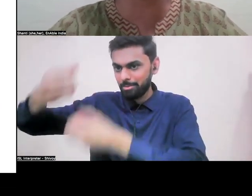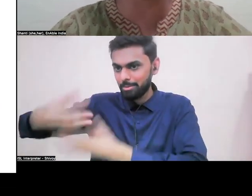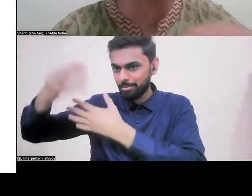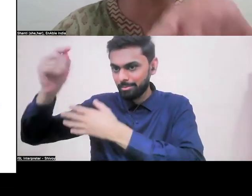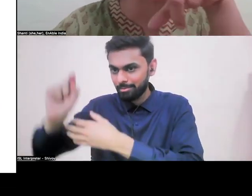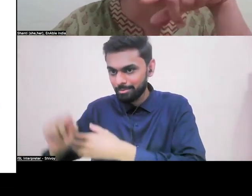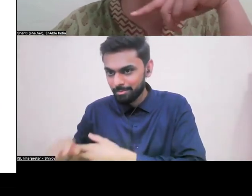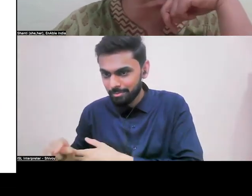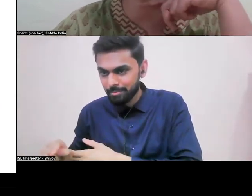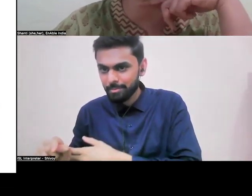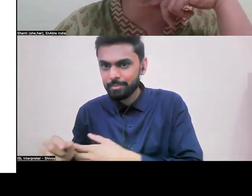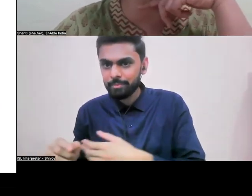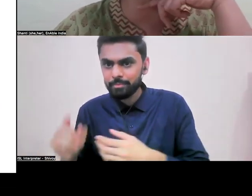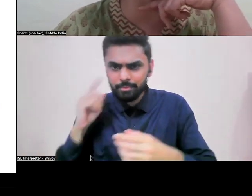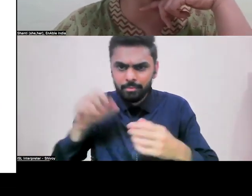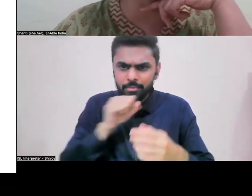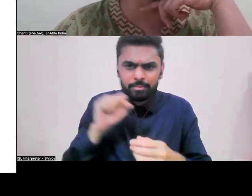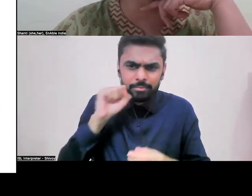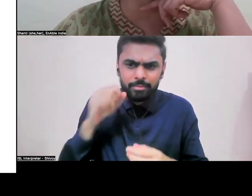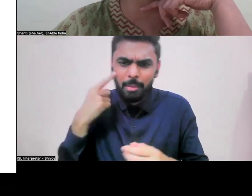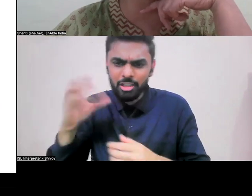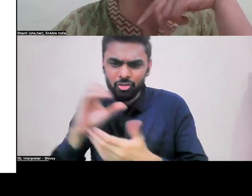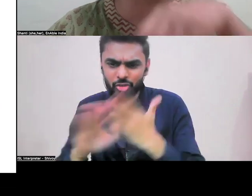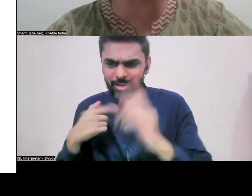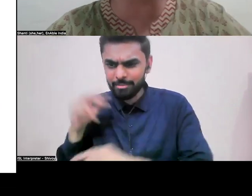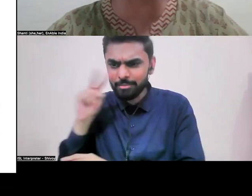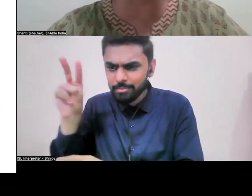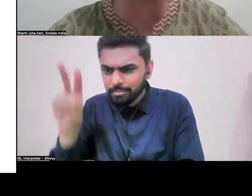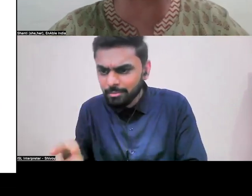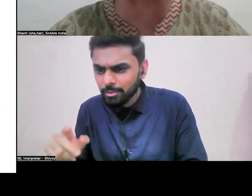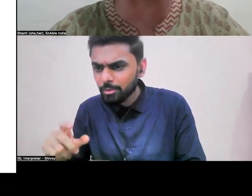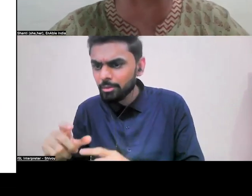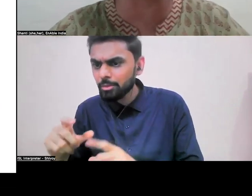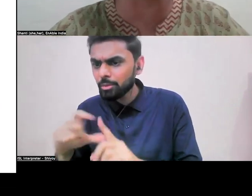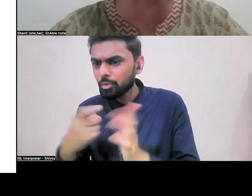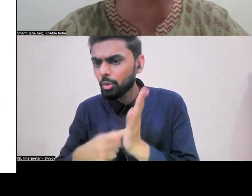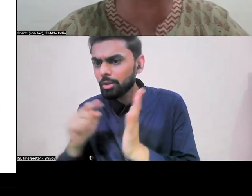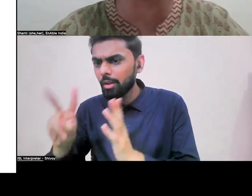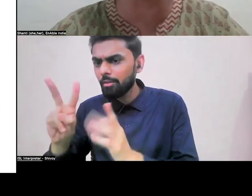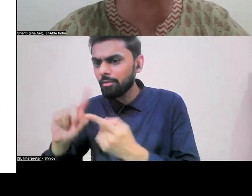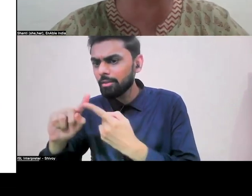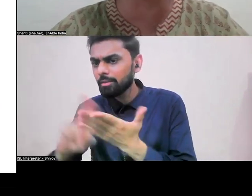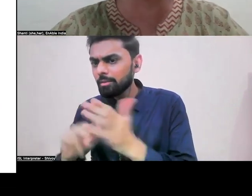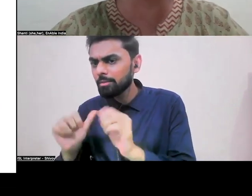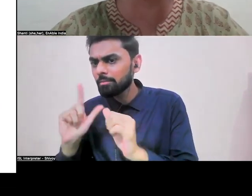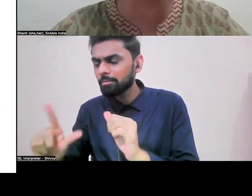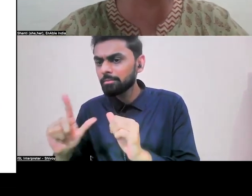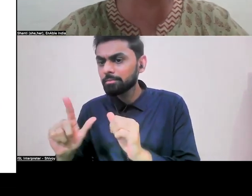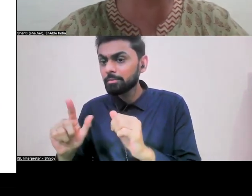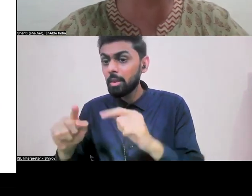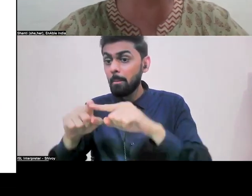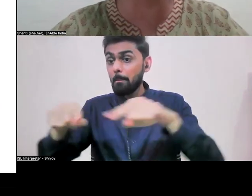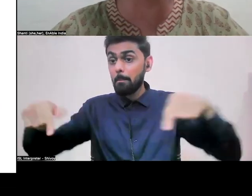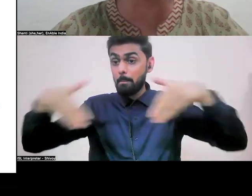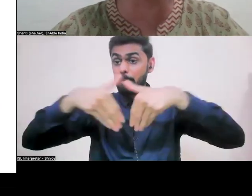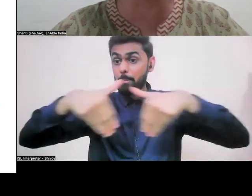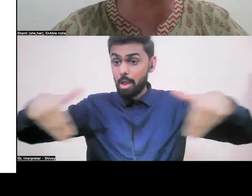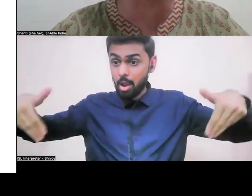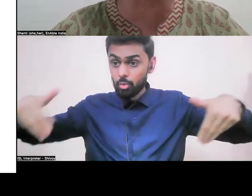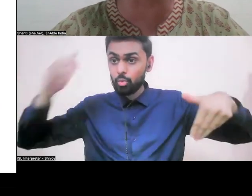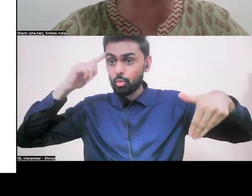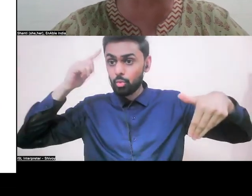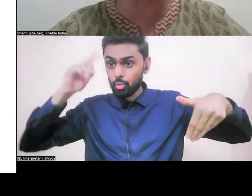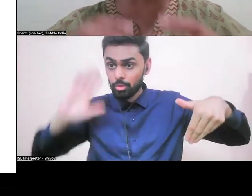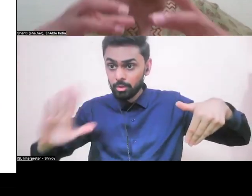very enlightening stories. I'm also now looking at the chat. Dr. Veena is like defining and enhancing the boundaries and defining it through the circle